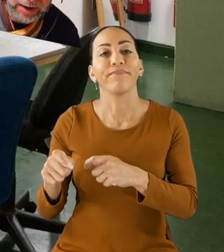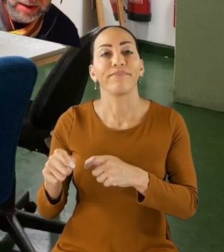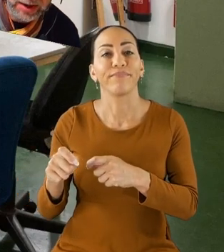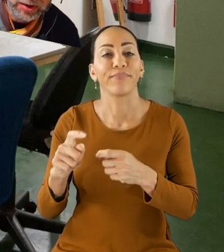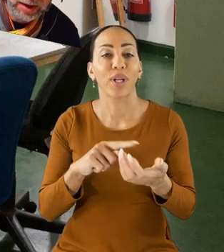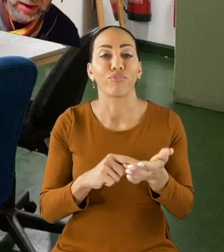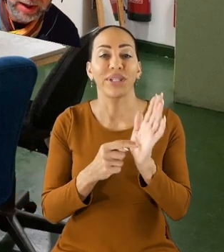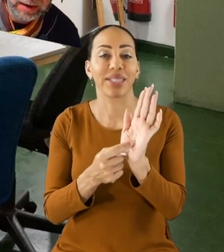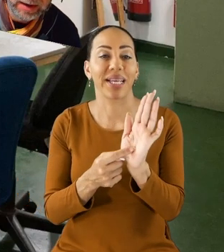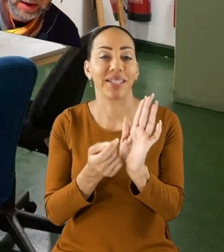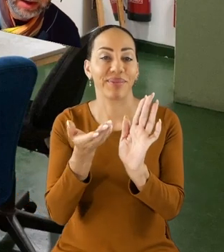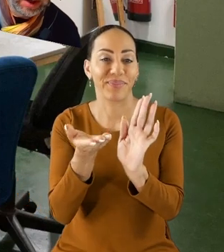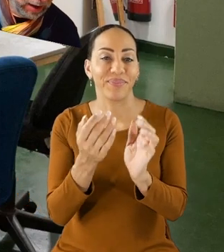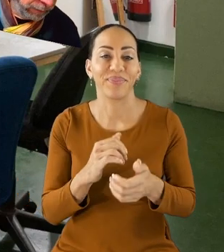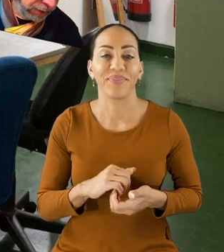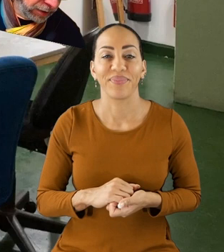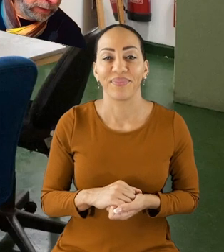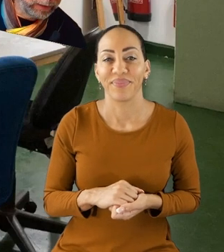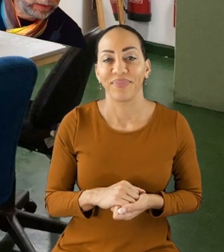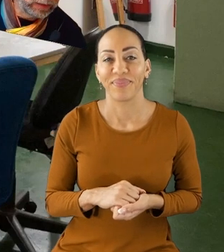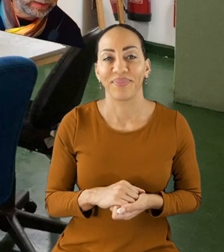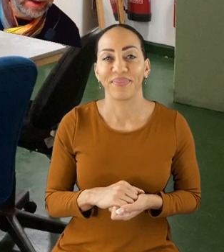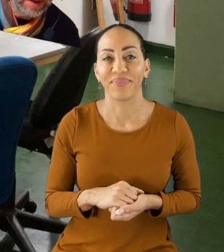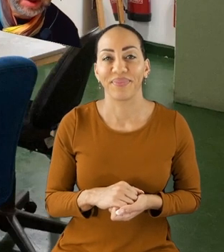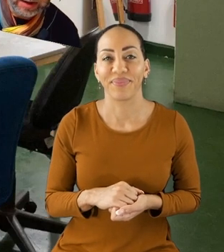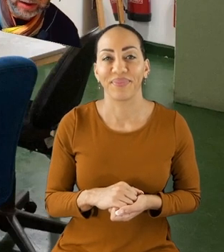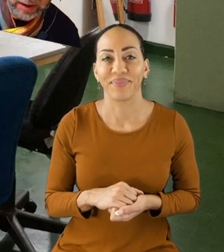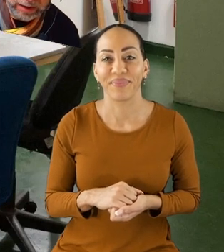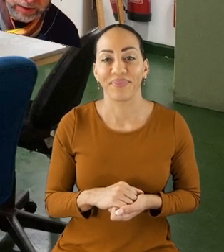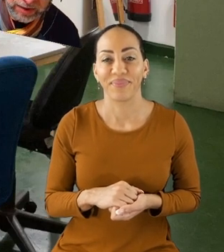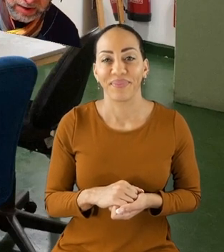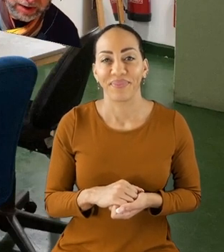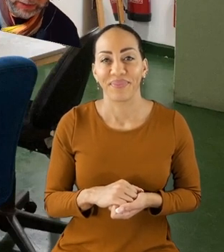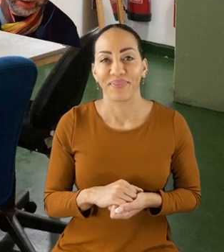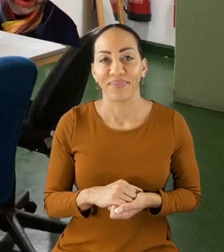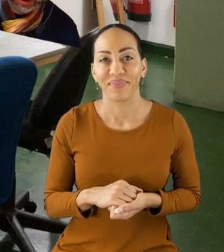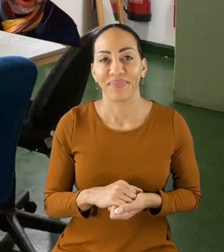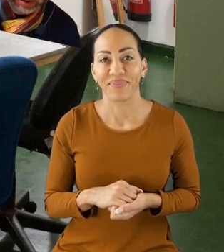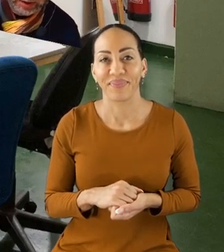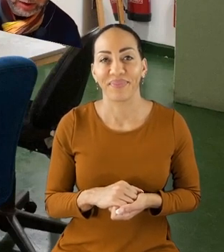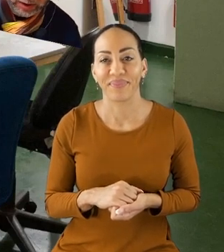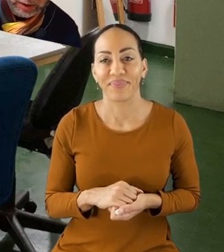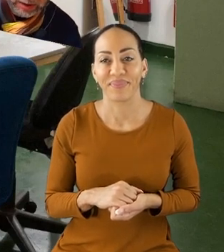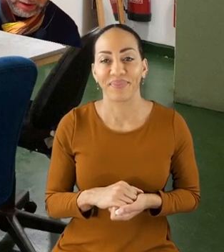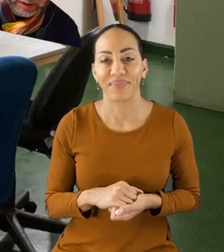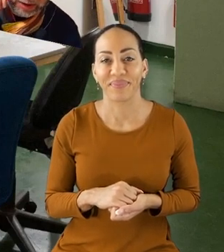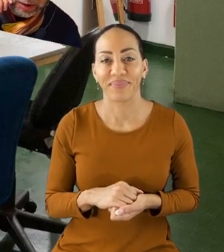bring up the presentation again, go forward to my next slide. I want to just